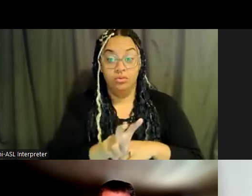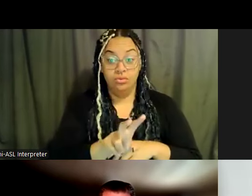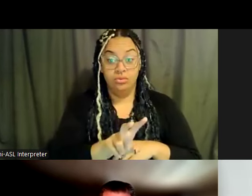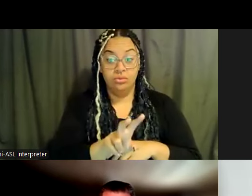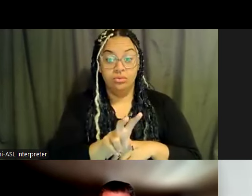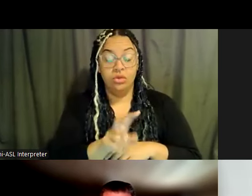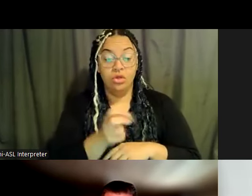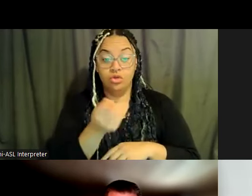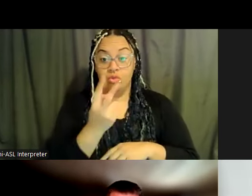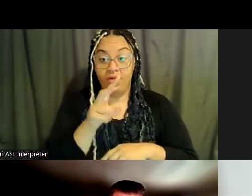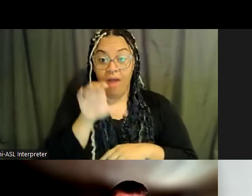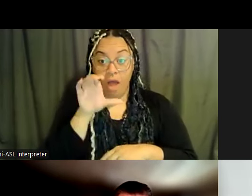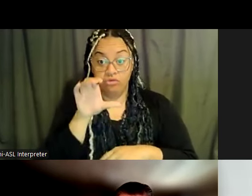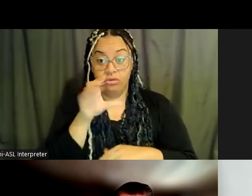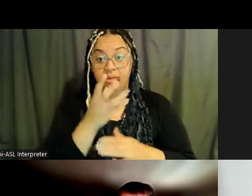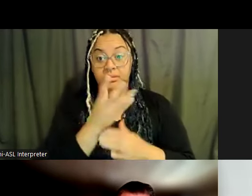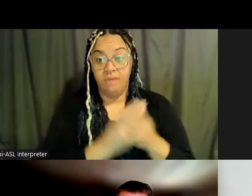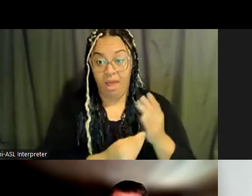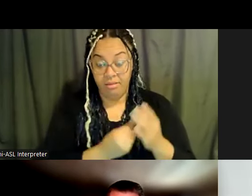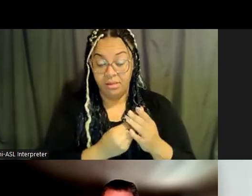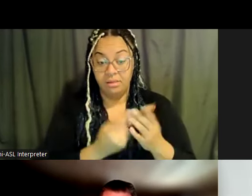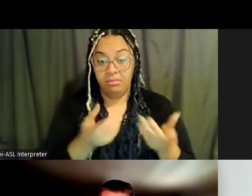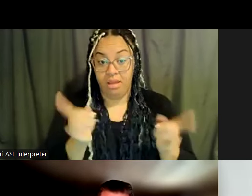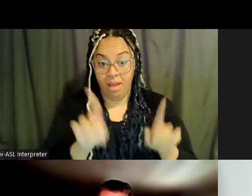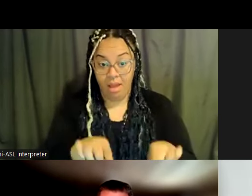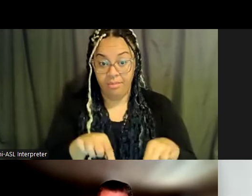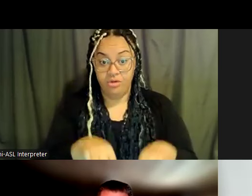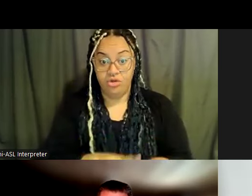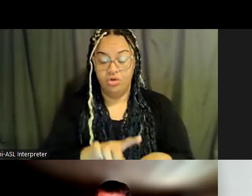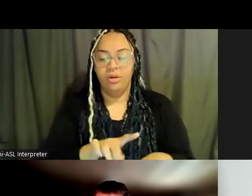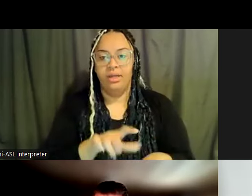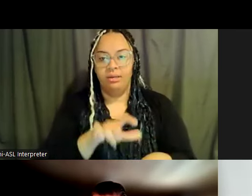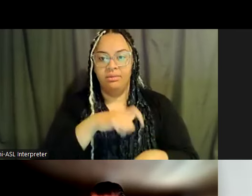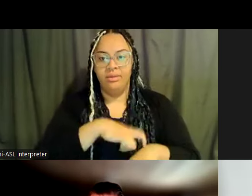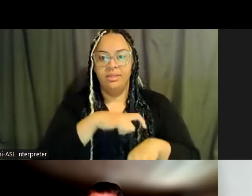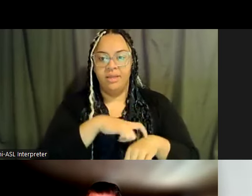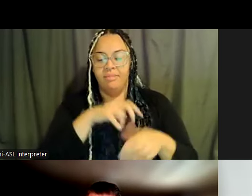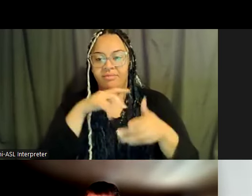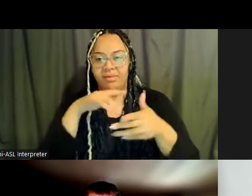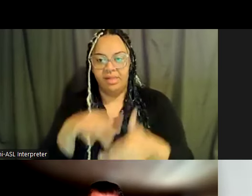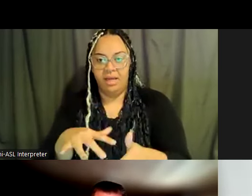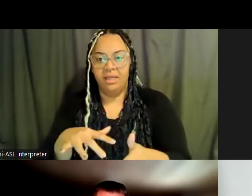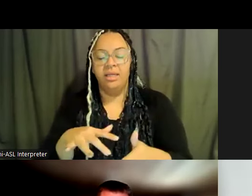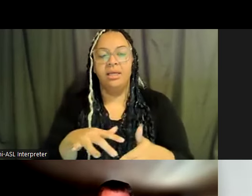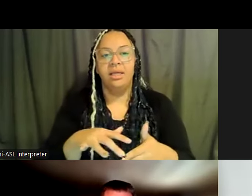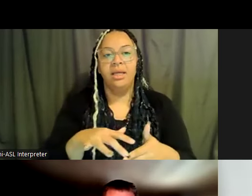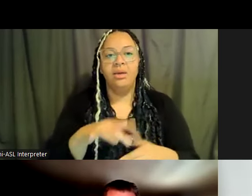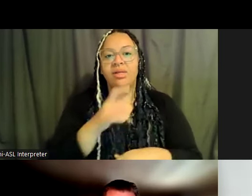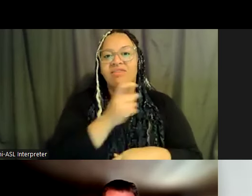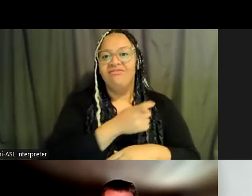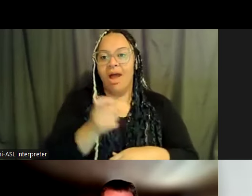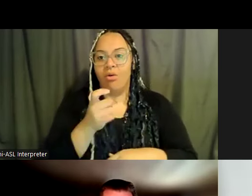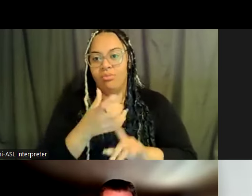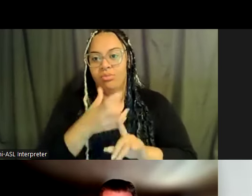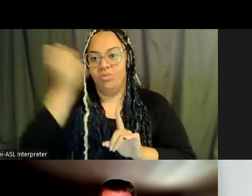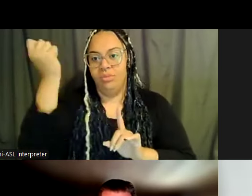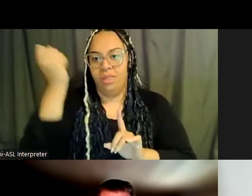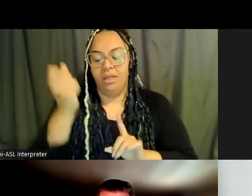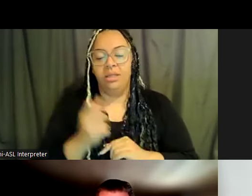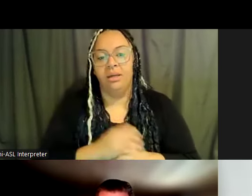of the 1,200 deaths that happened over the period of the study that were firearm suicides, you